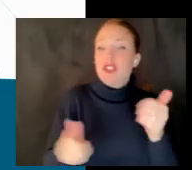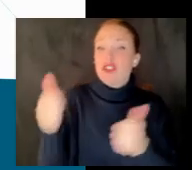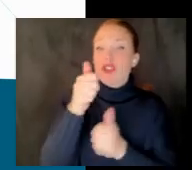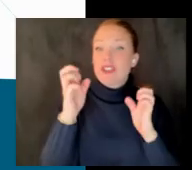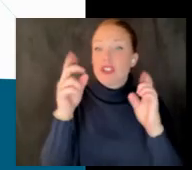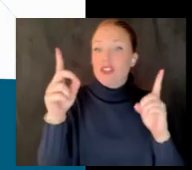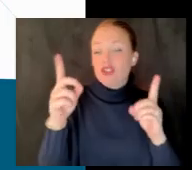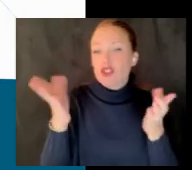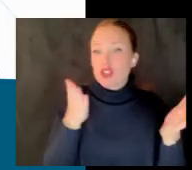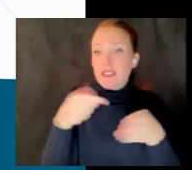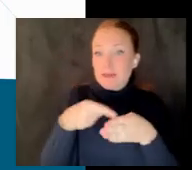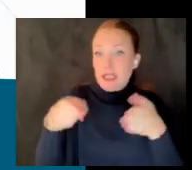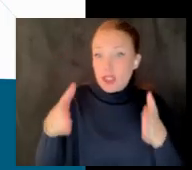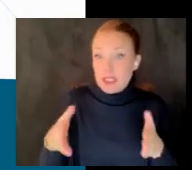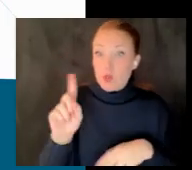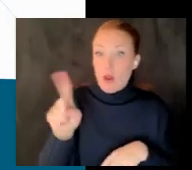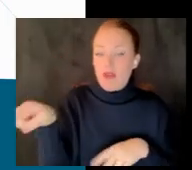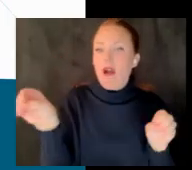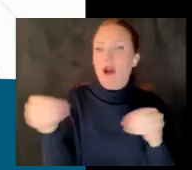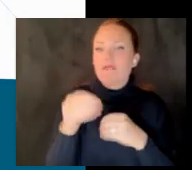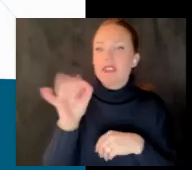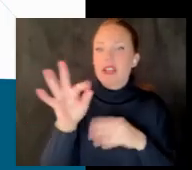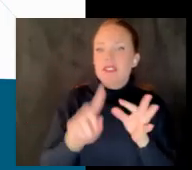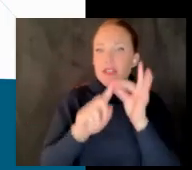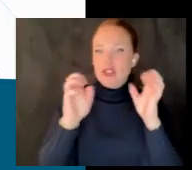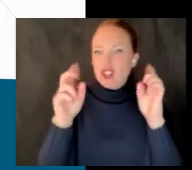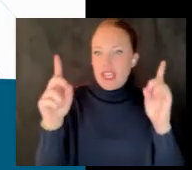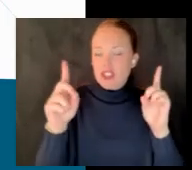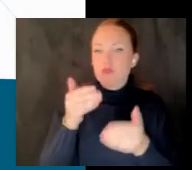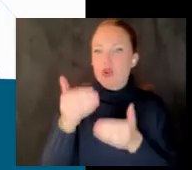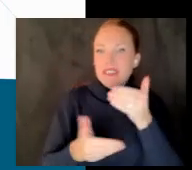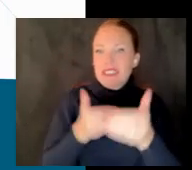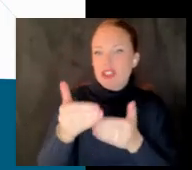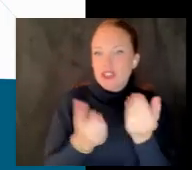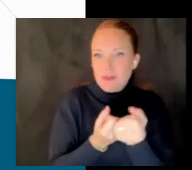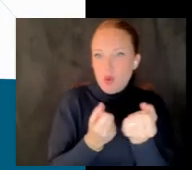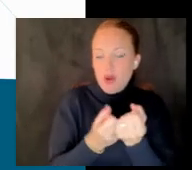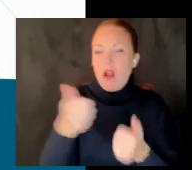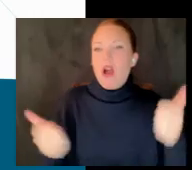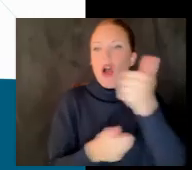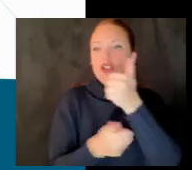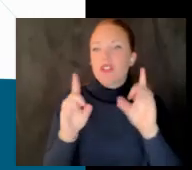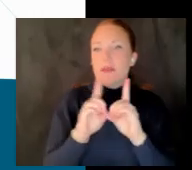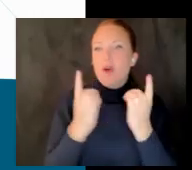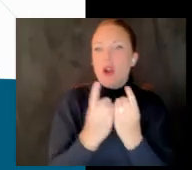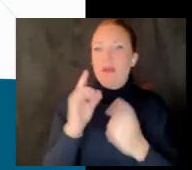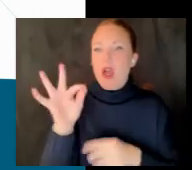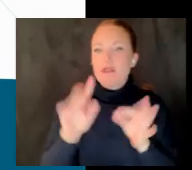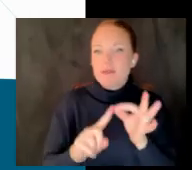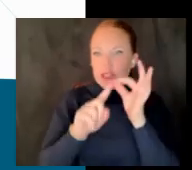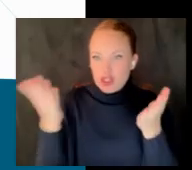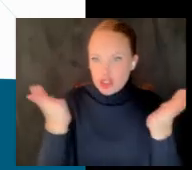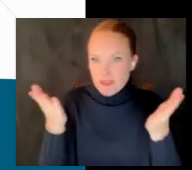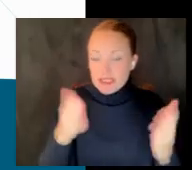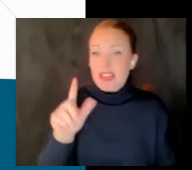Services Specialist in the Office of Special Education Procedural Support within the Department of Special Services. Tina